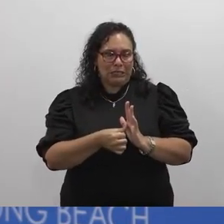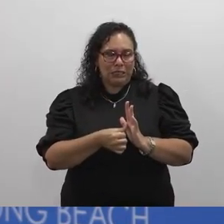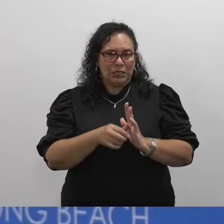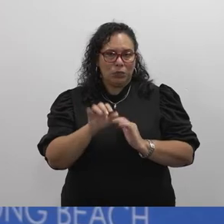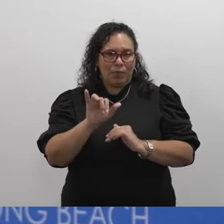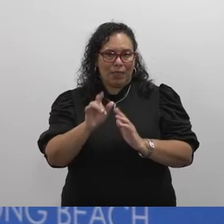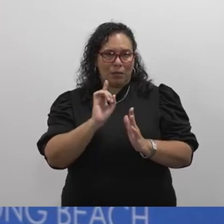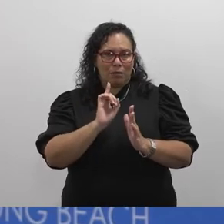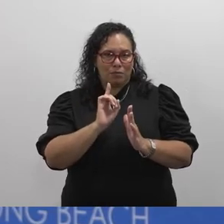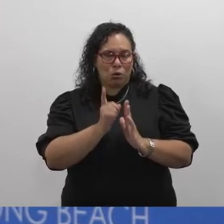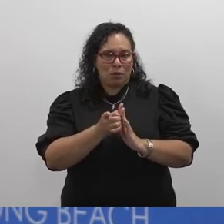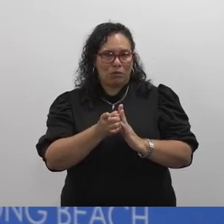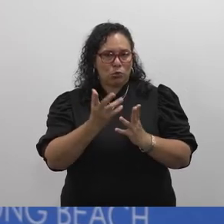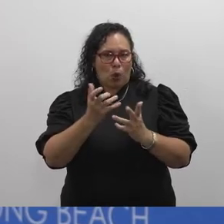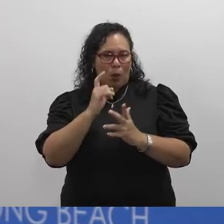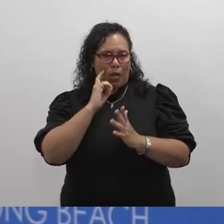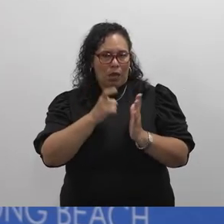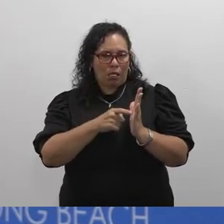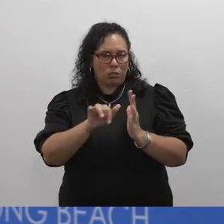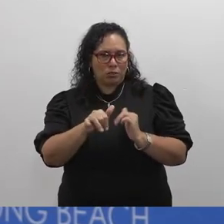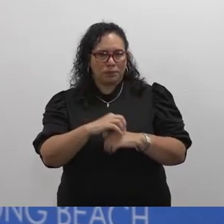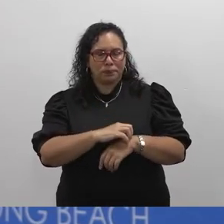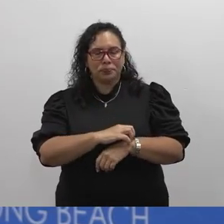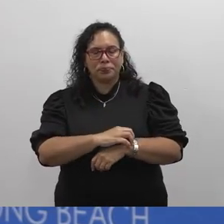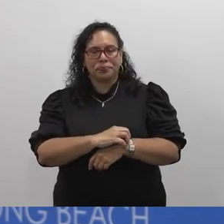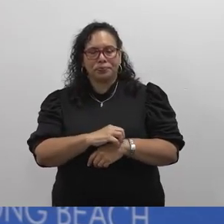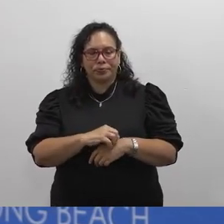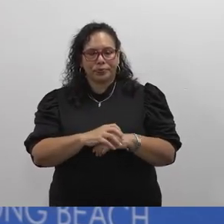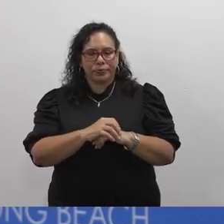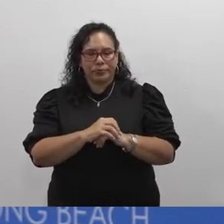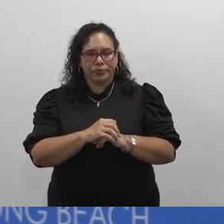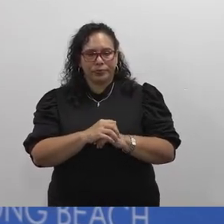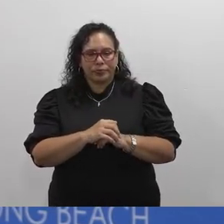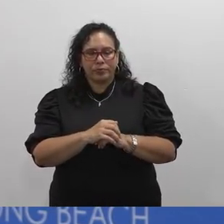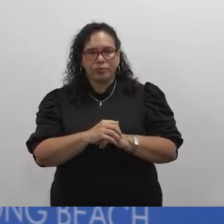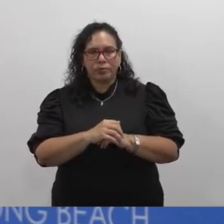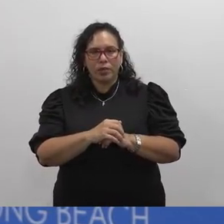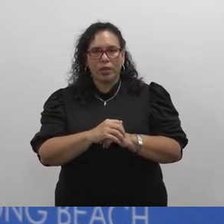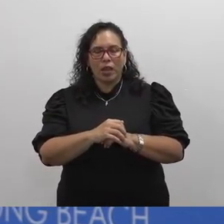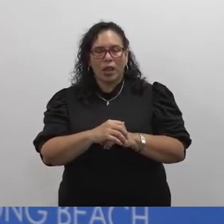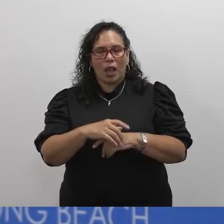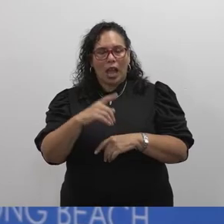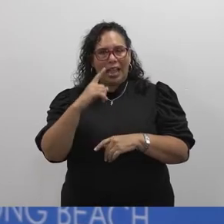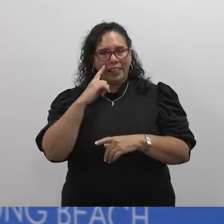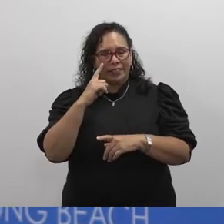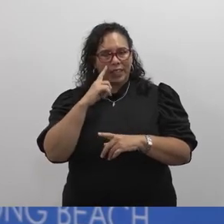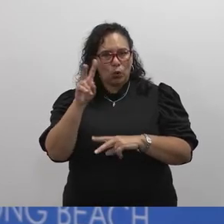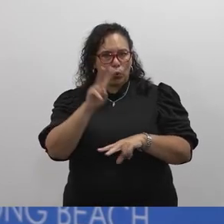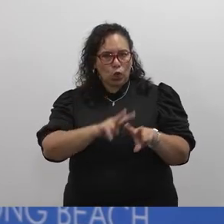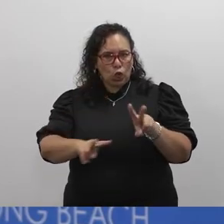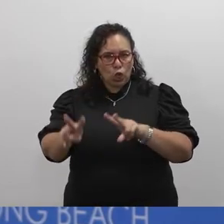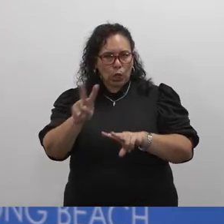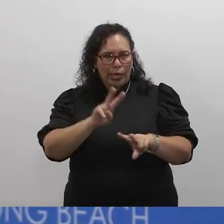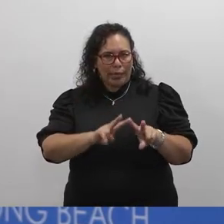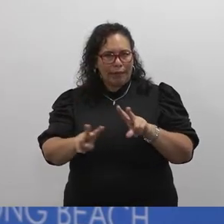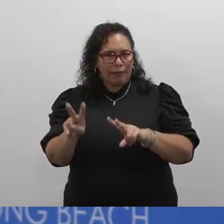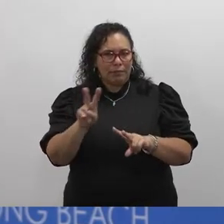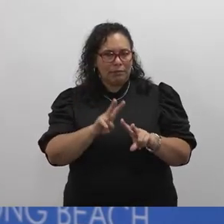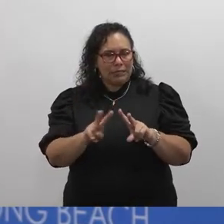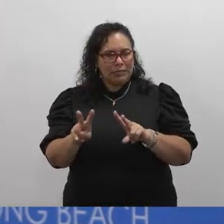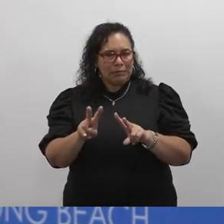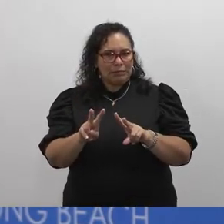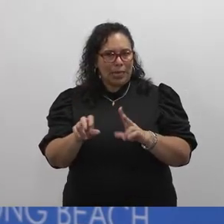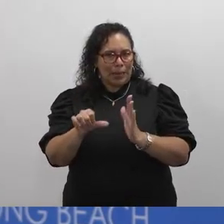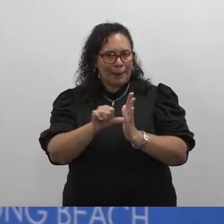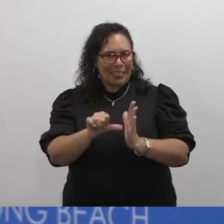I acknowledged that. And as we look at this couple of pages, I think we're only on page 4 here, of capsulized activities,